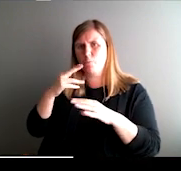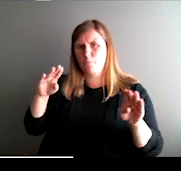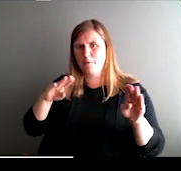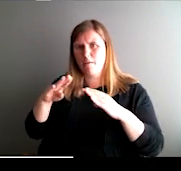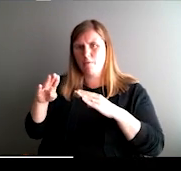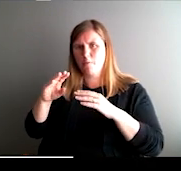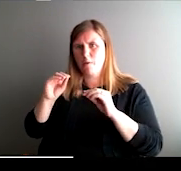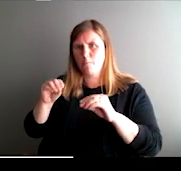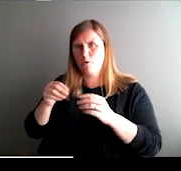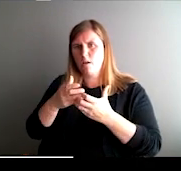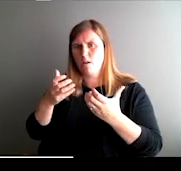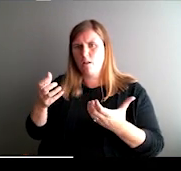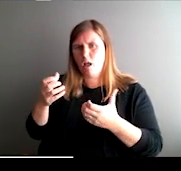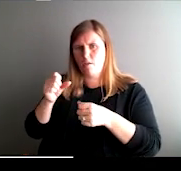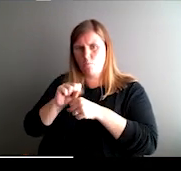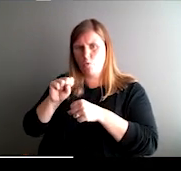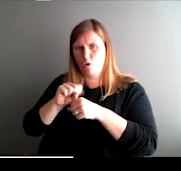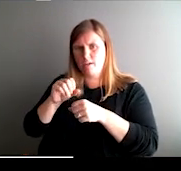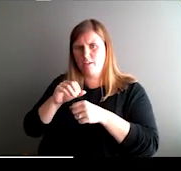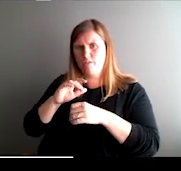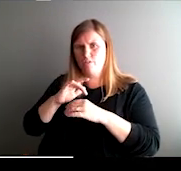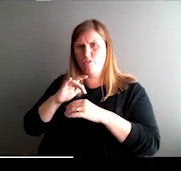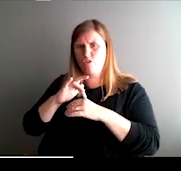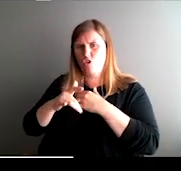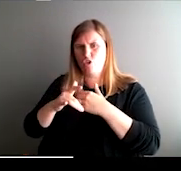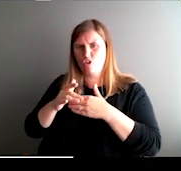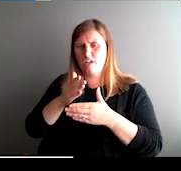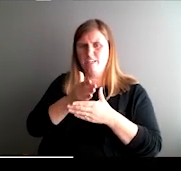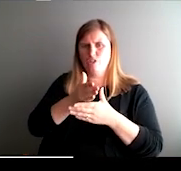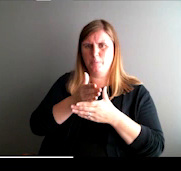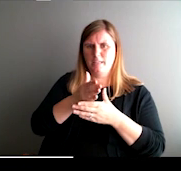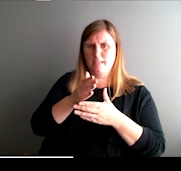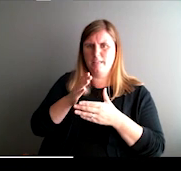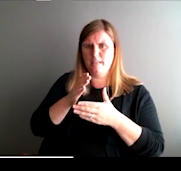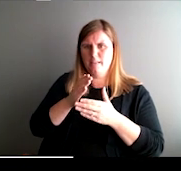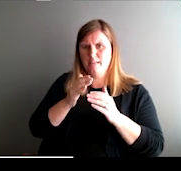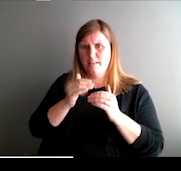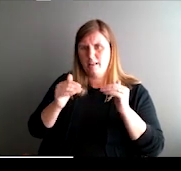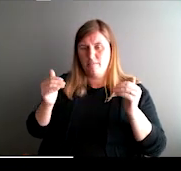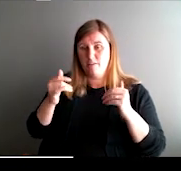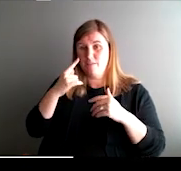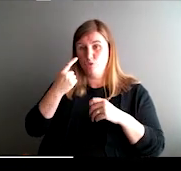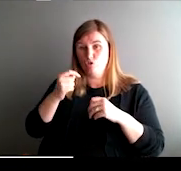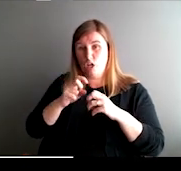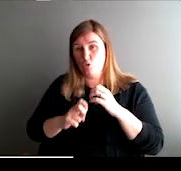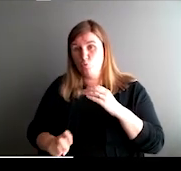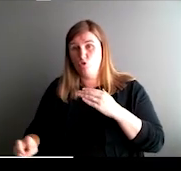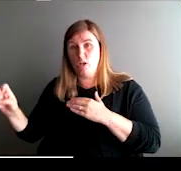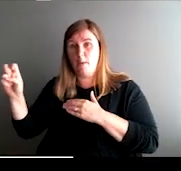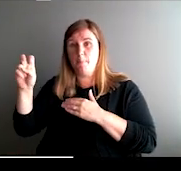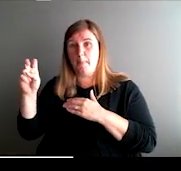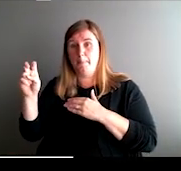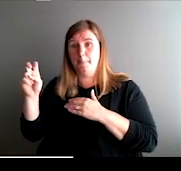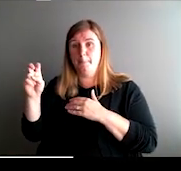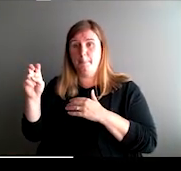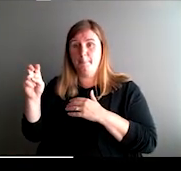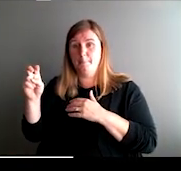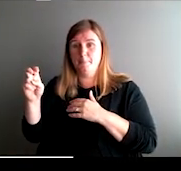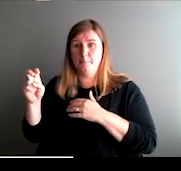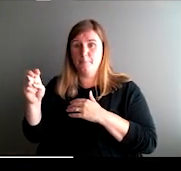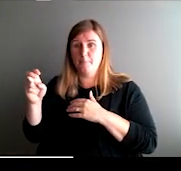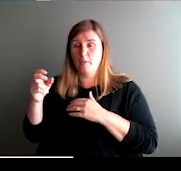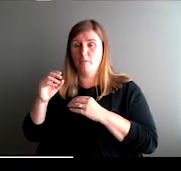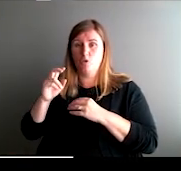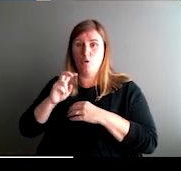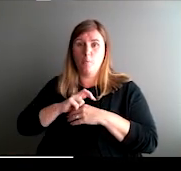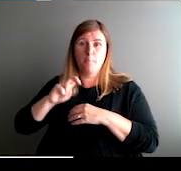by putting a lot of work in at the early and intermediate levels. If you try to jump up, if you try and just